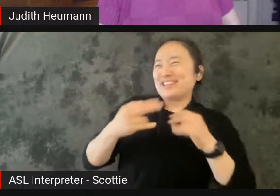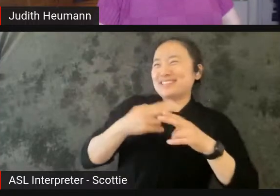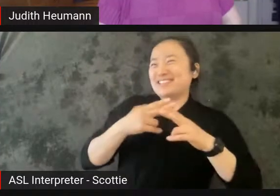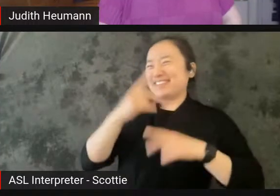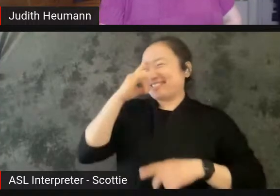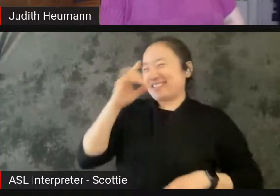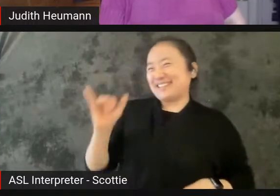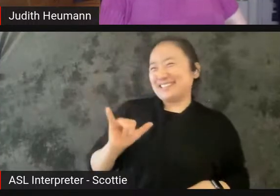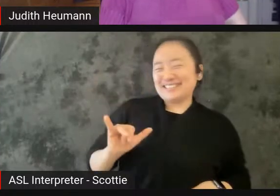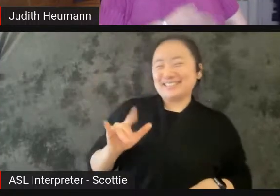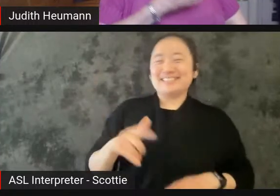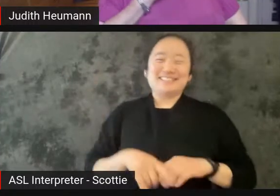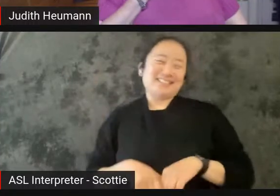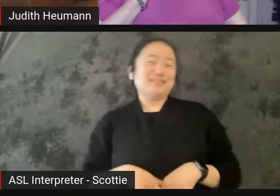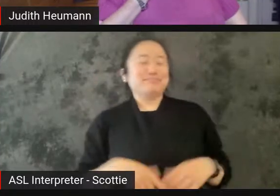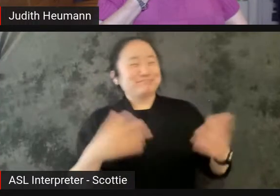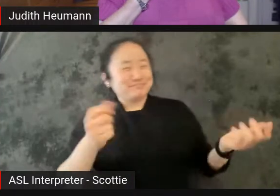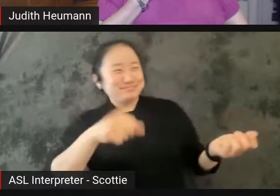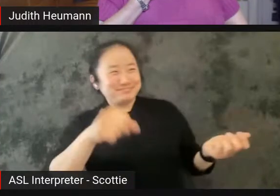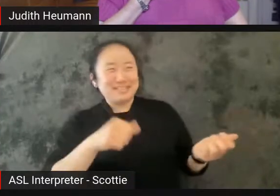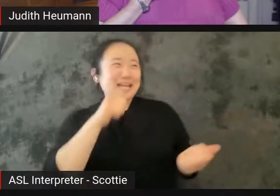is what